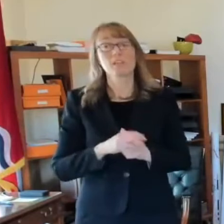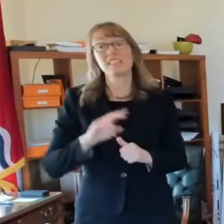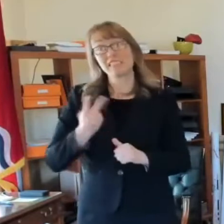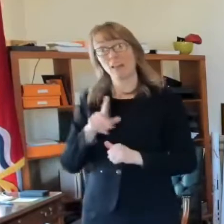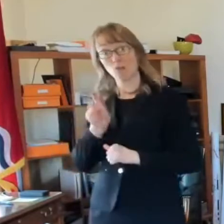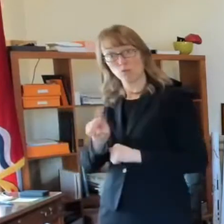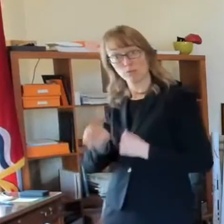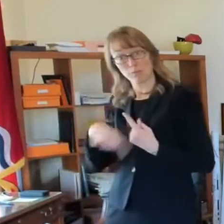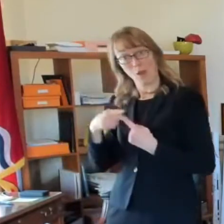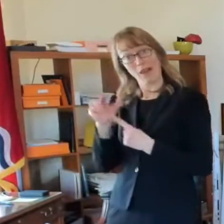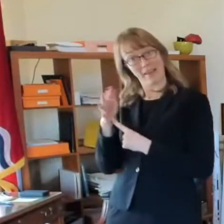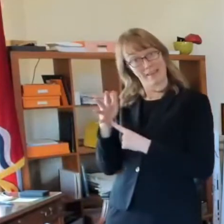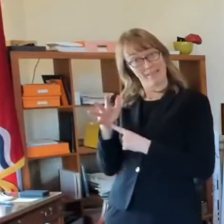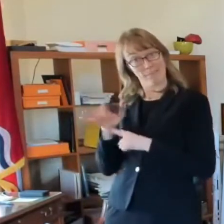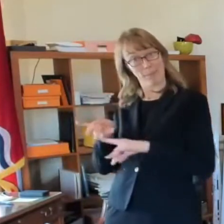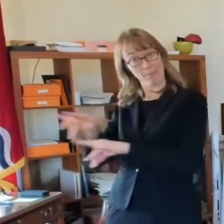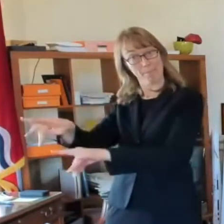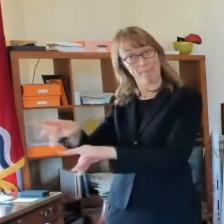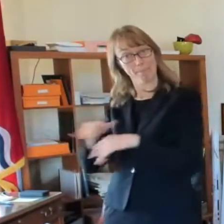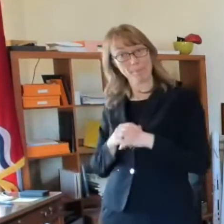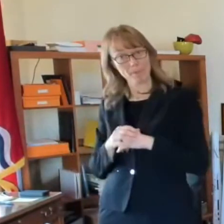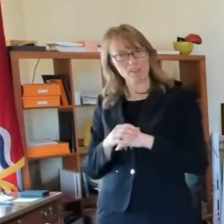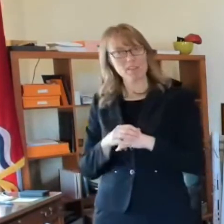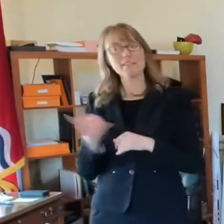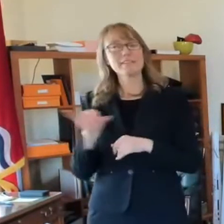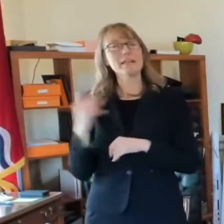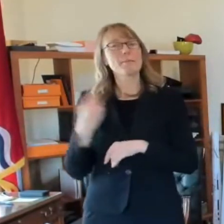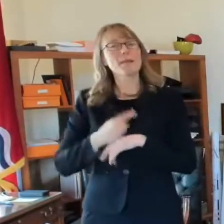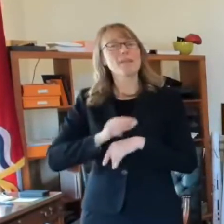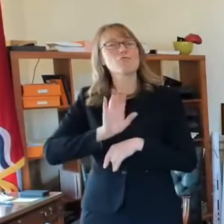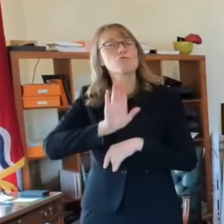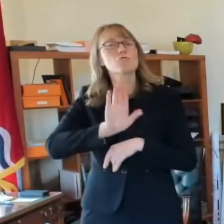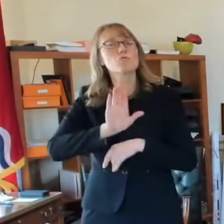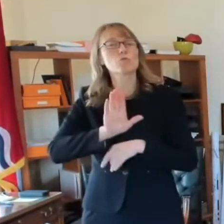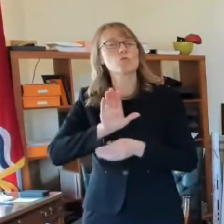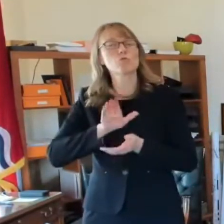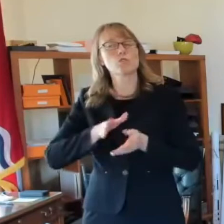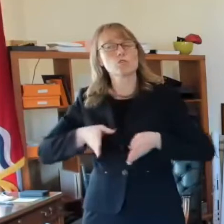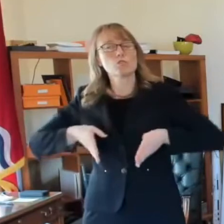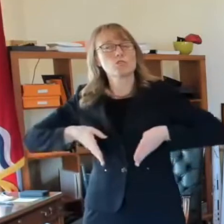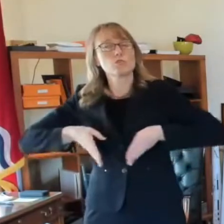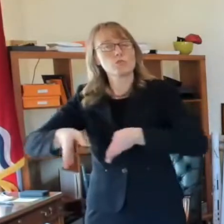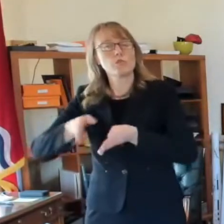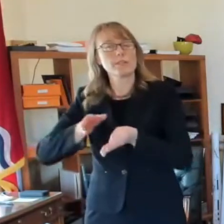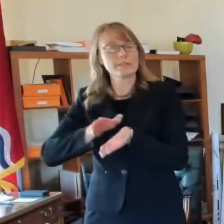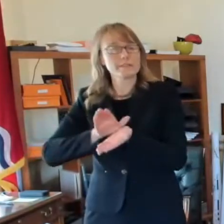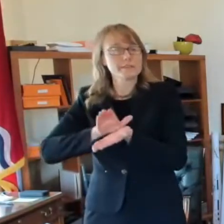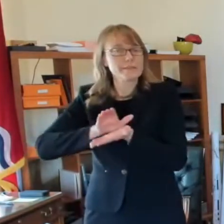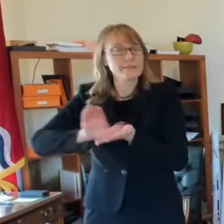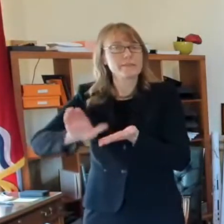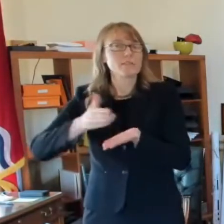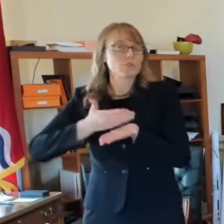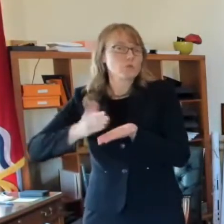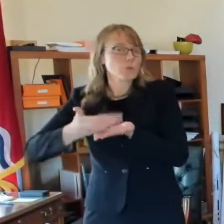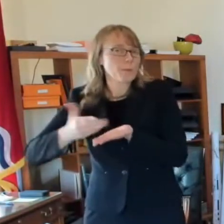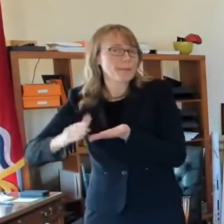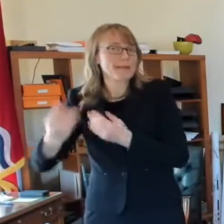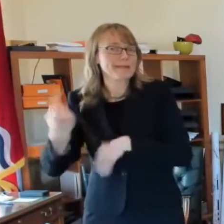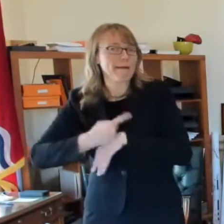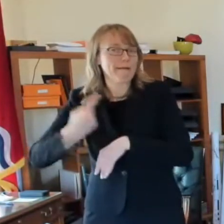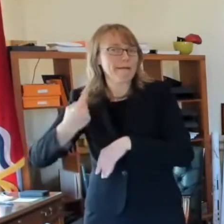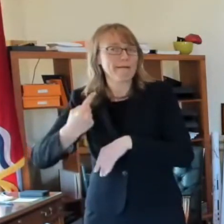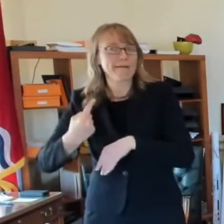additional space available to safely walk or ride their bike in. So that is not changing anytime soon. And